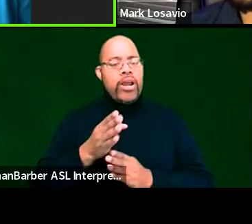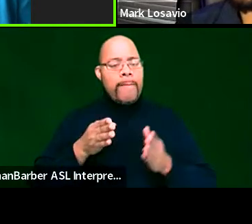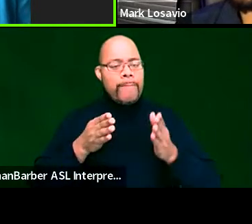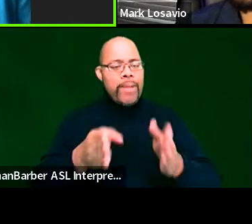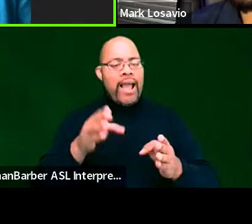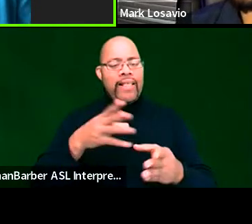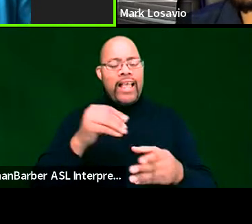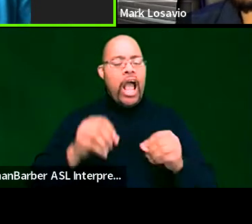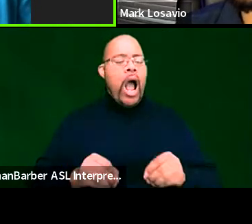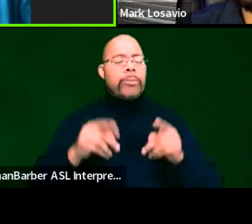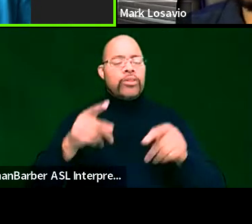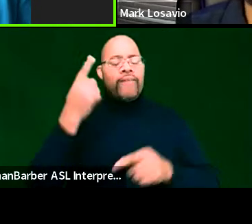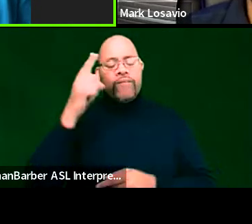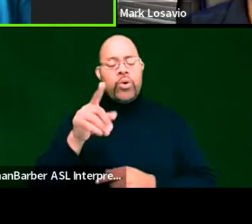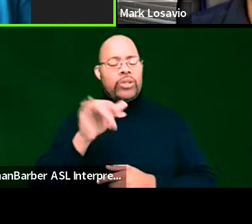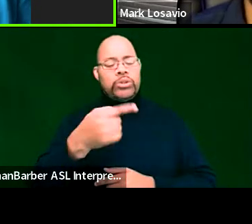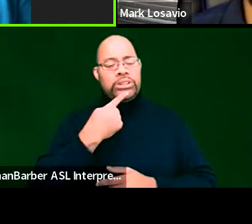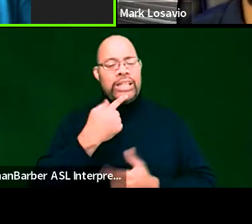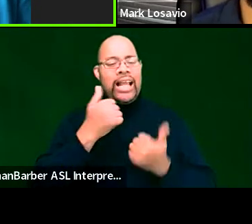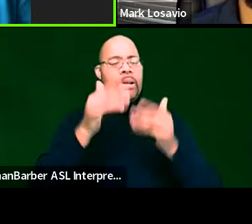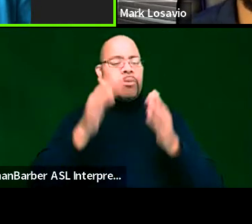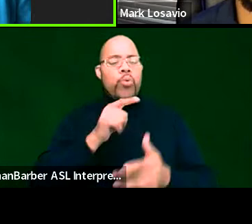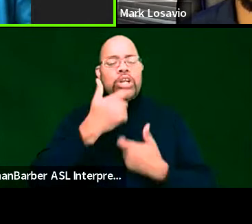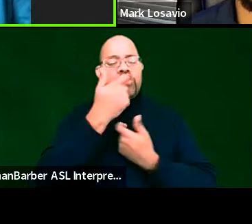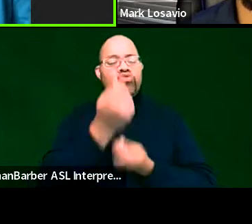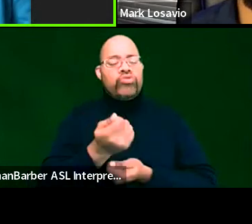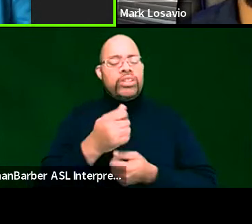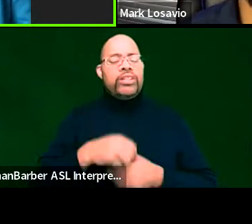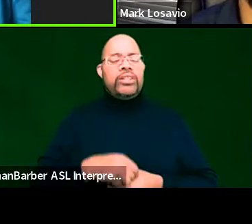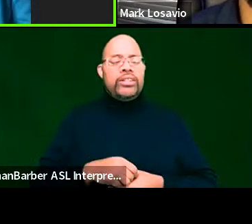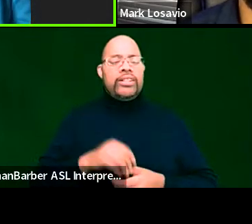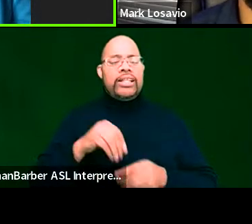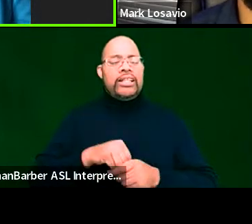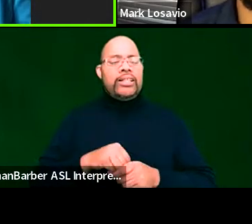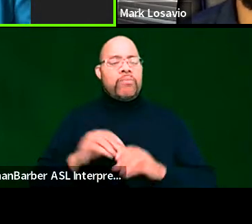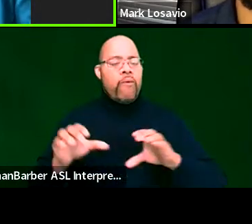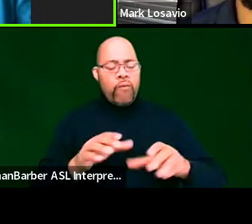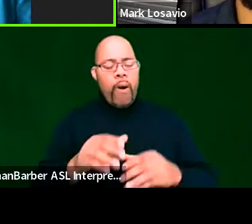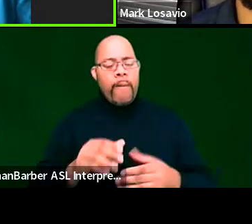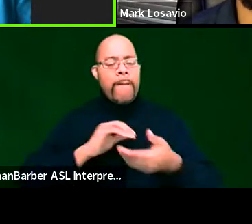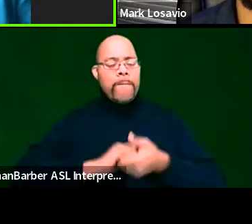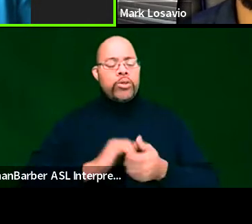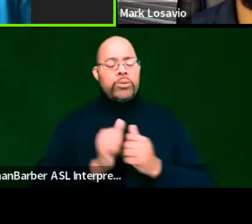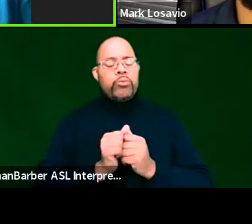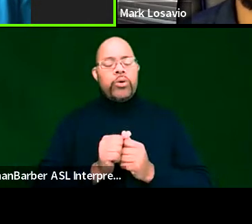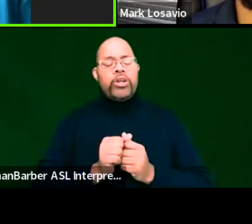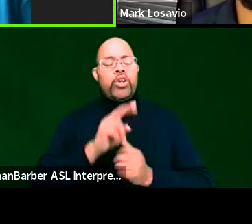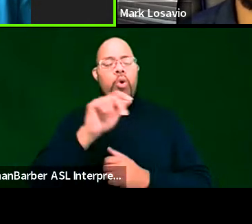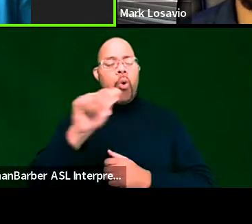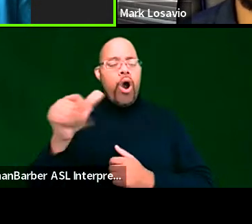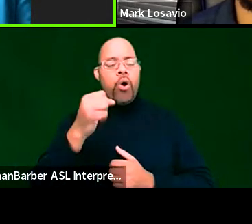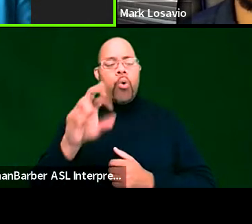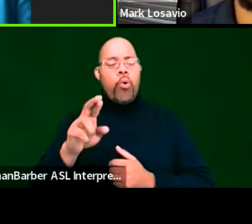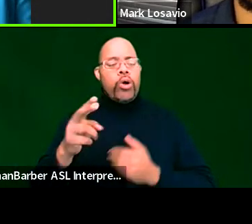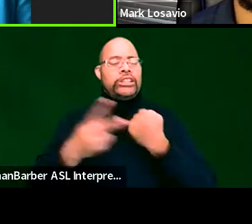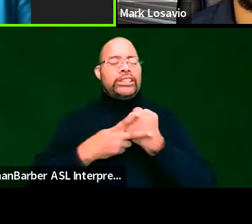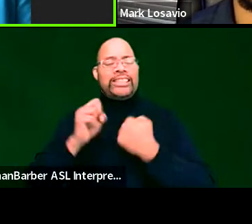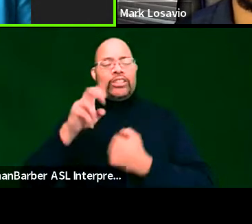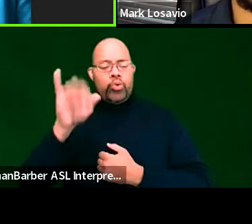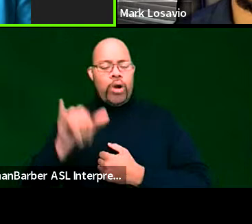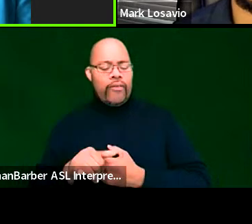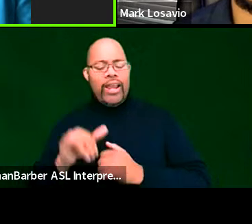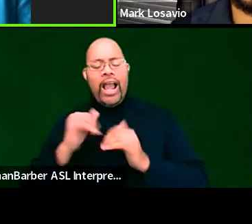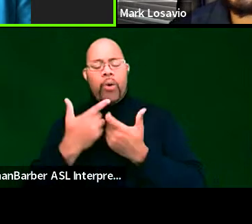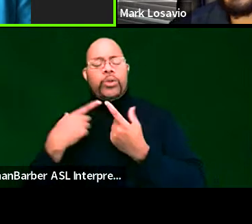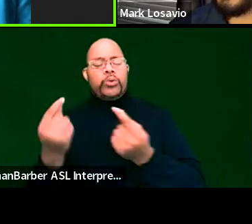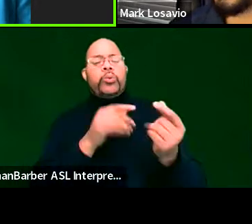and opportunities for, like you said, anyone interested in forming a partnership with NOAA or Sanctuary or just anything? How do we go about